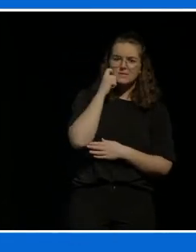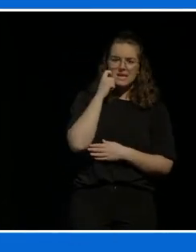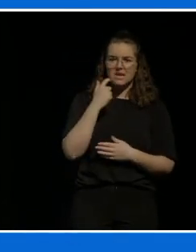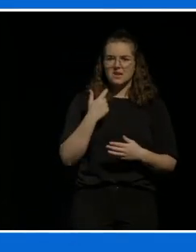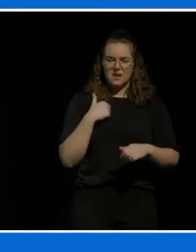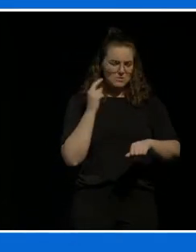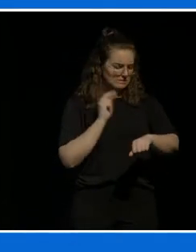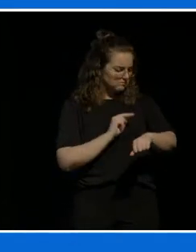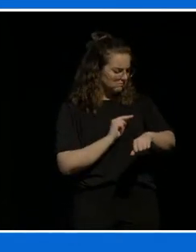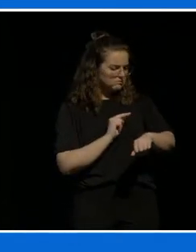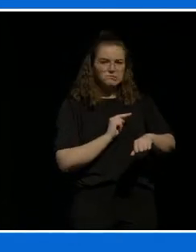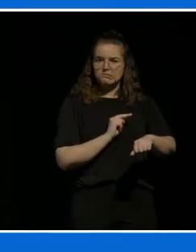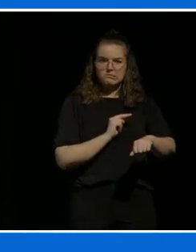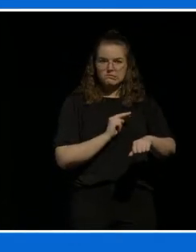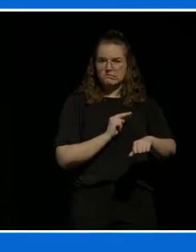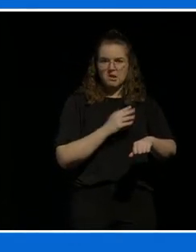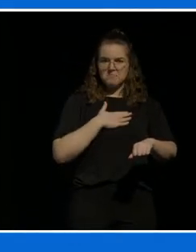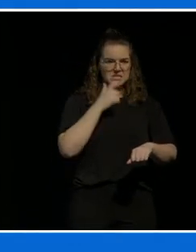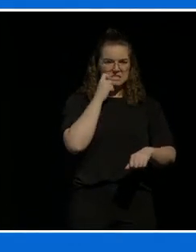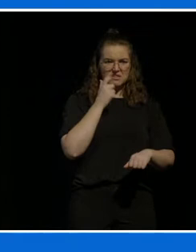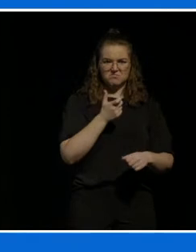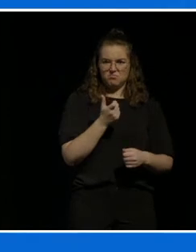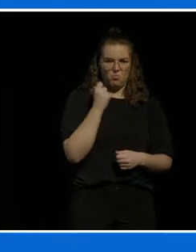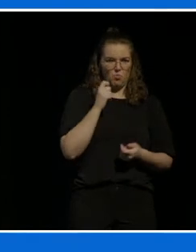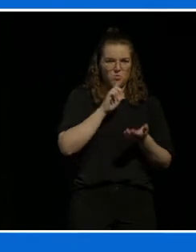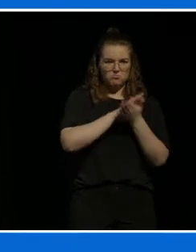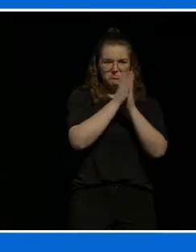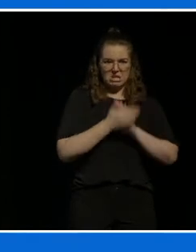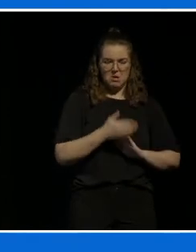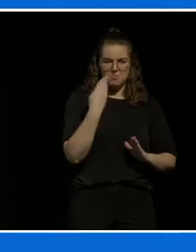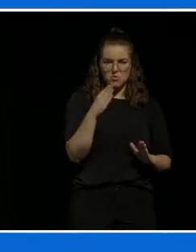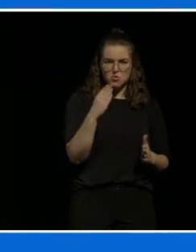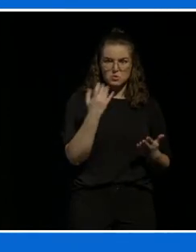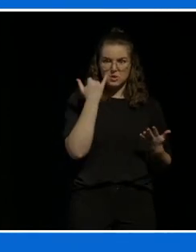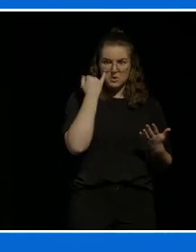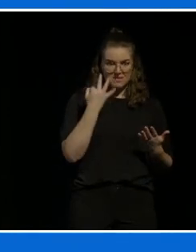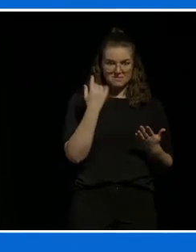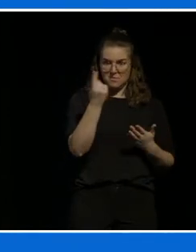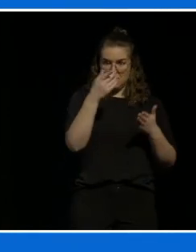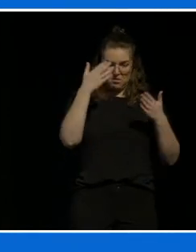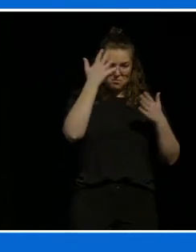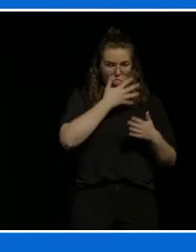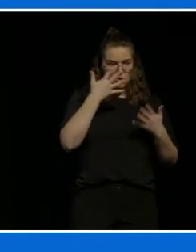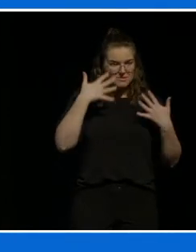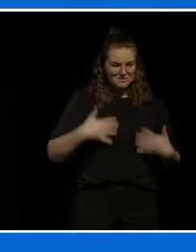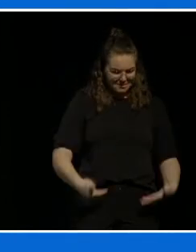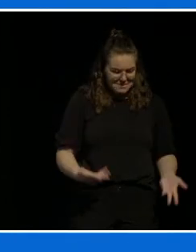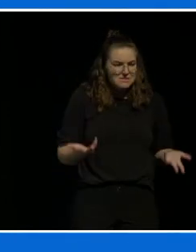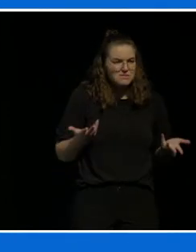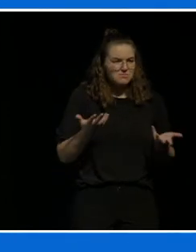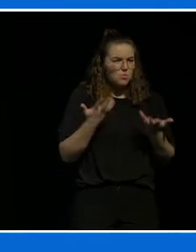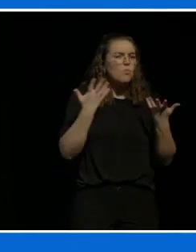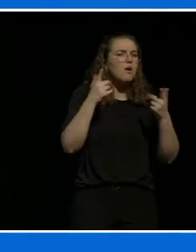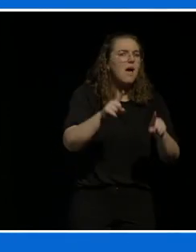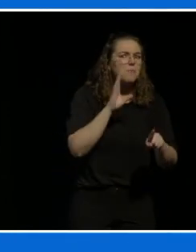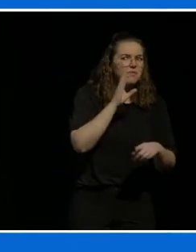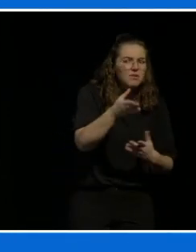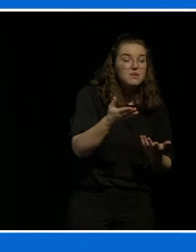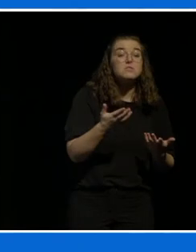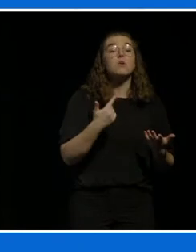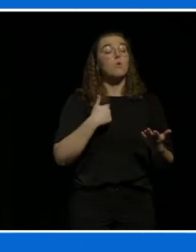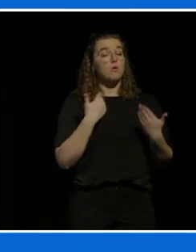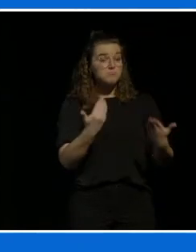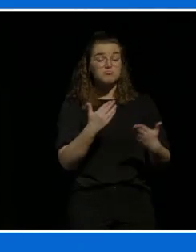myself and saying, I'm not gonna be turning blue, what's gonna happen to someone that looks like me? And I wasn't sure if I should ask the question, but I ended up raising my